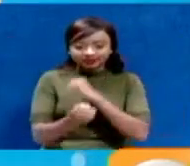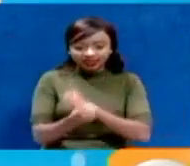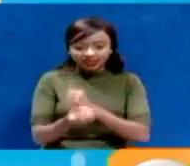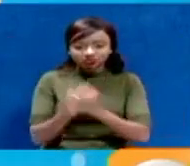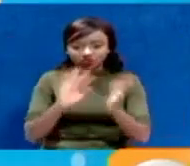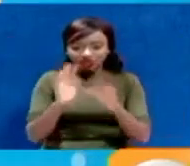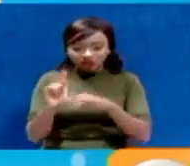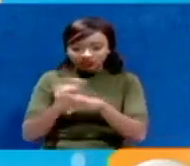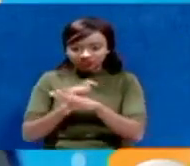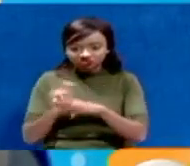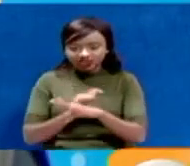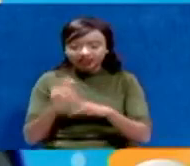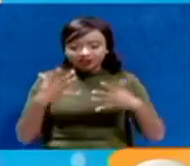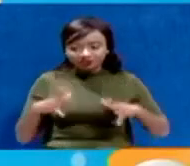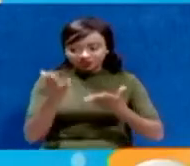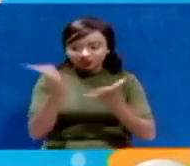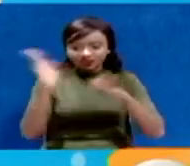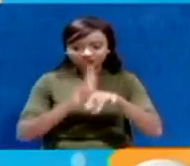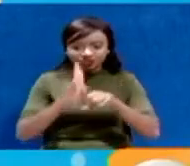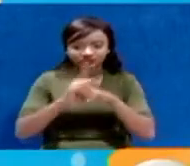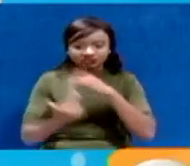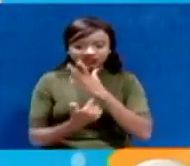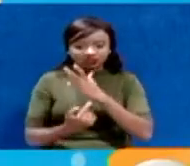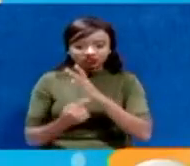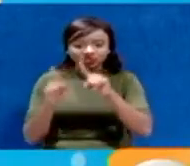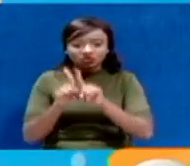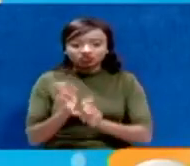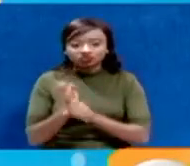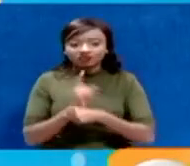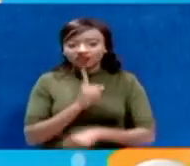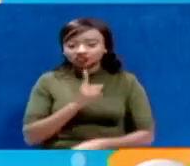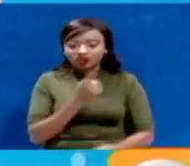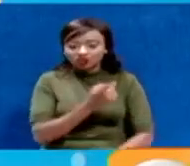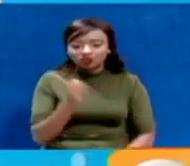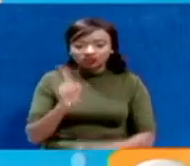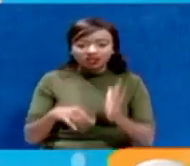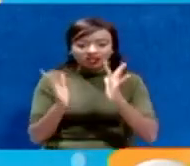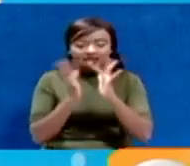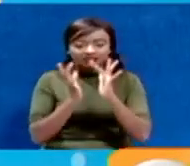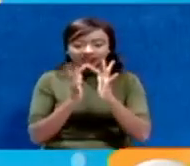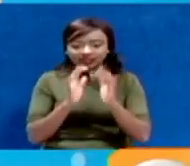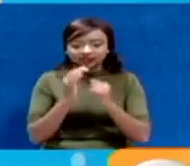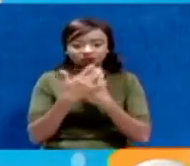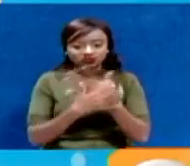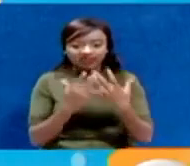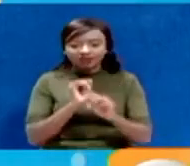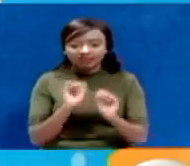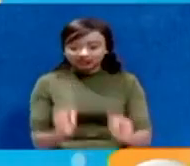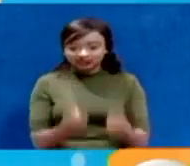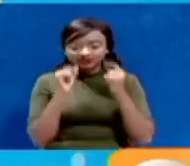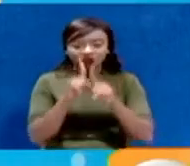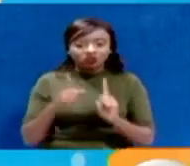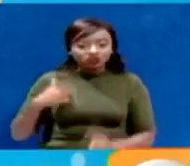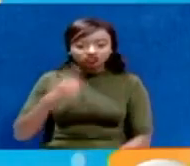training all those that are using technology to be able to ensure that our cyberspace is safe. We have also